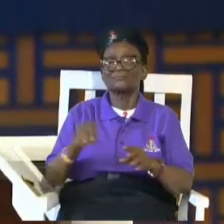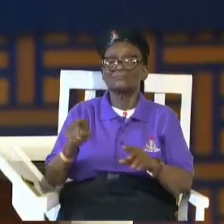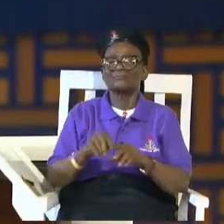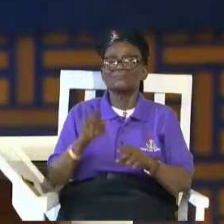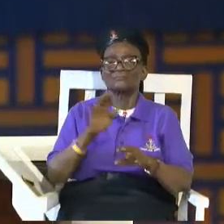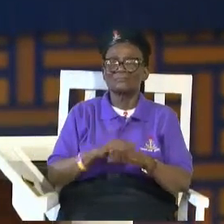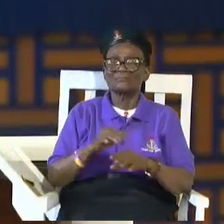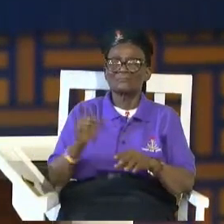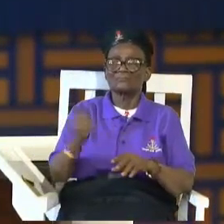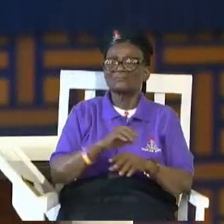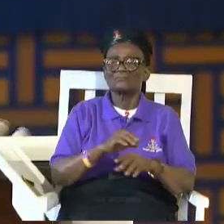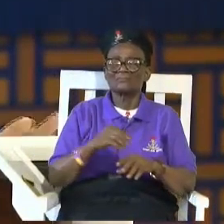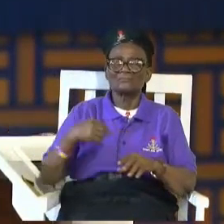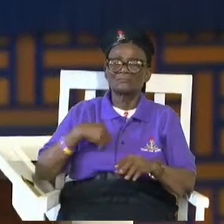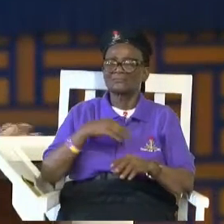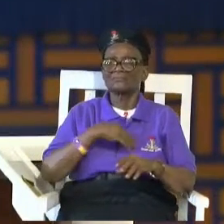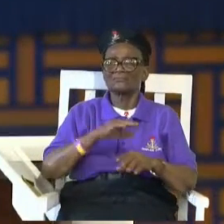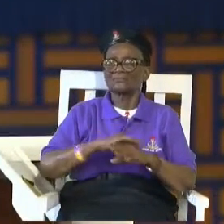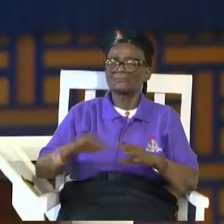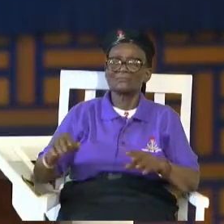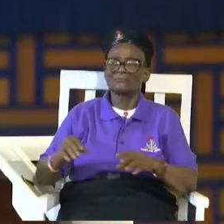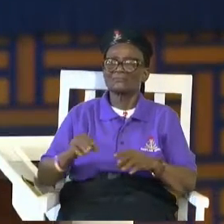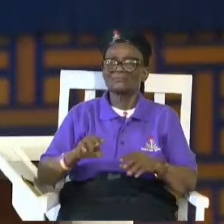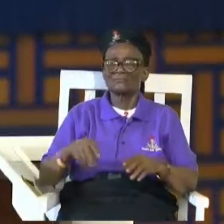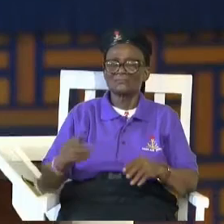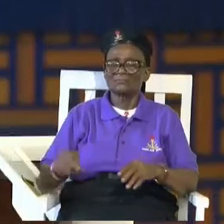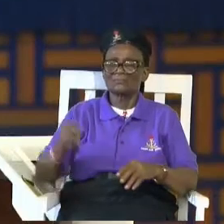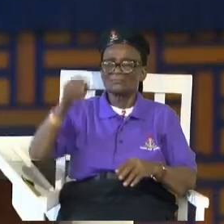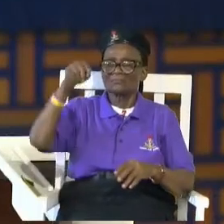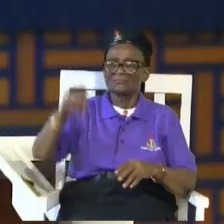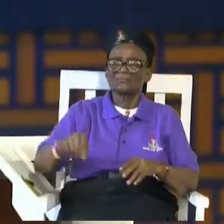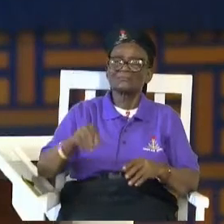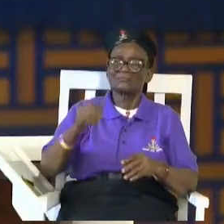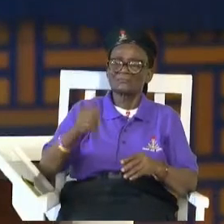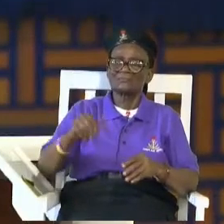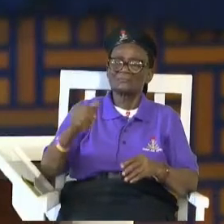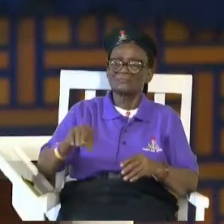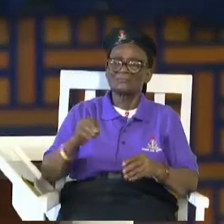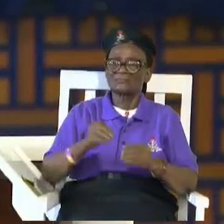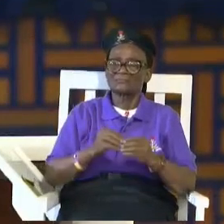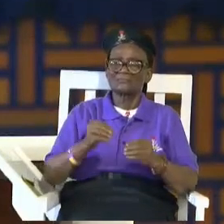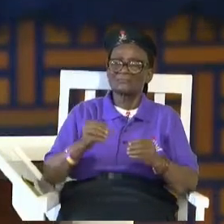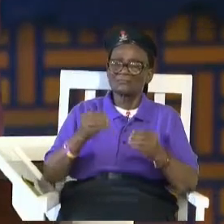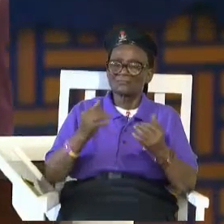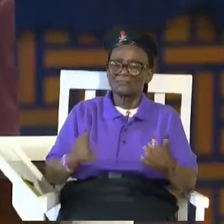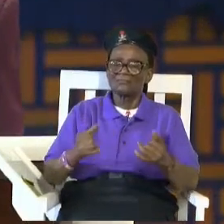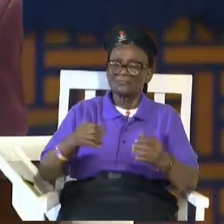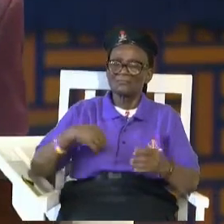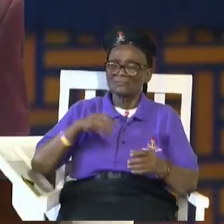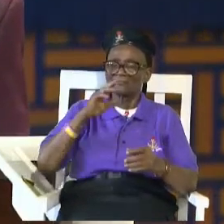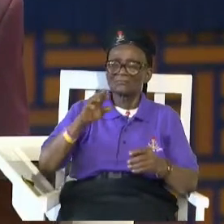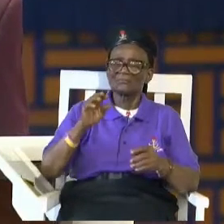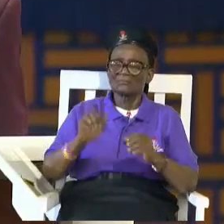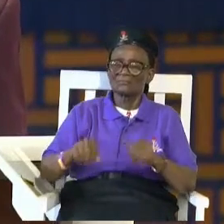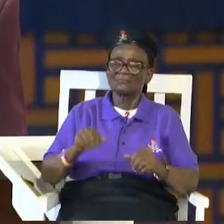I don't fall down anymore now. We're able to control the anointing a little.